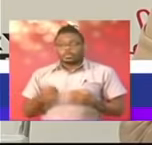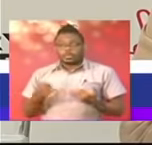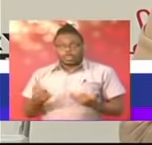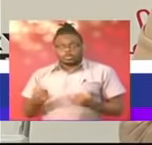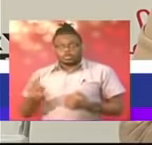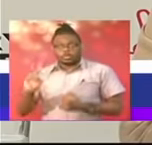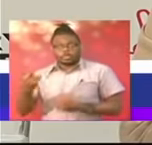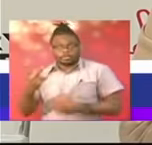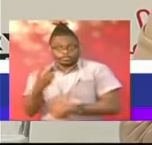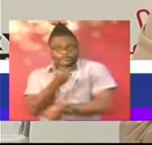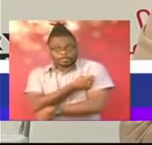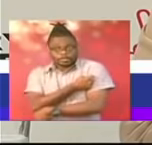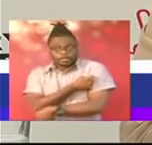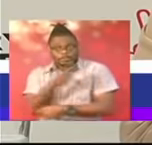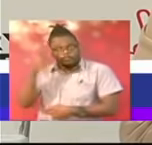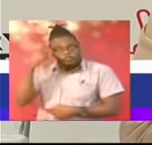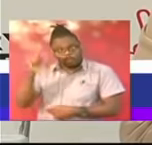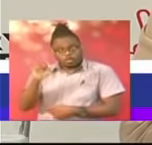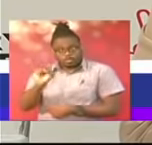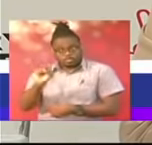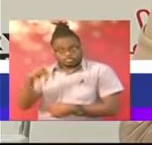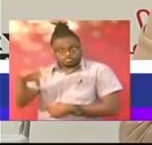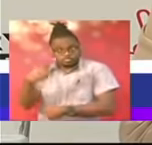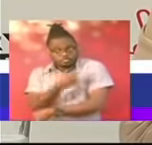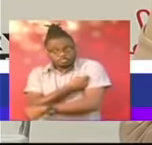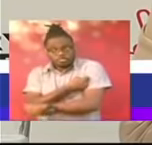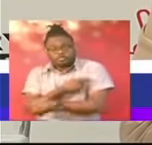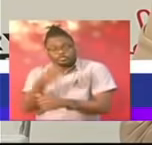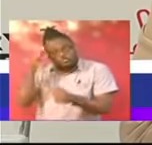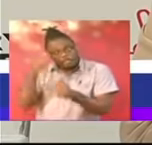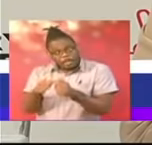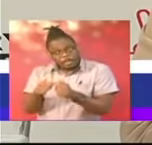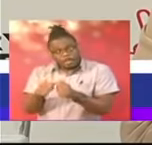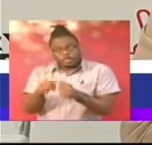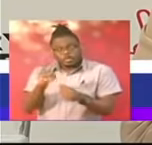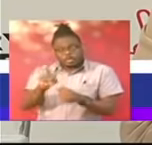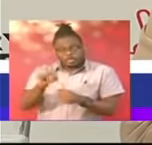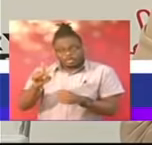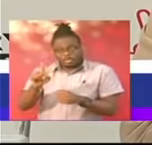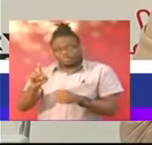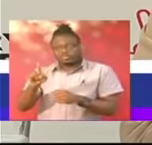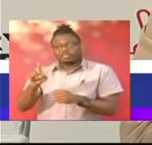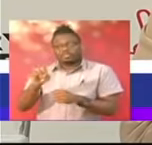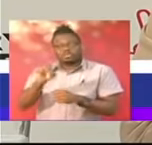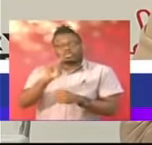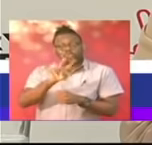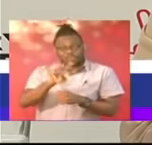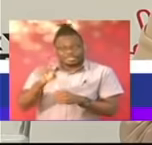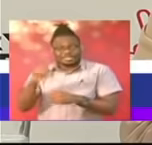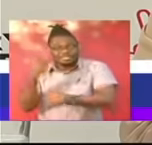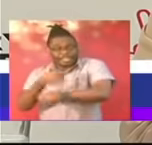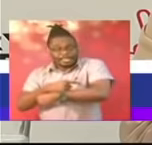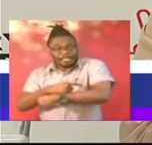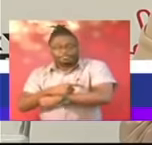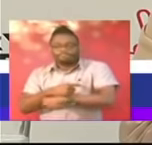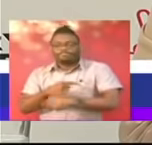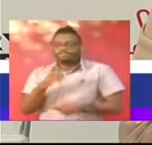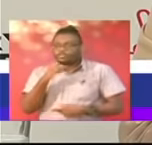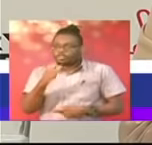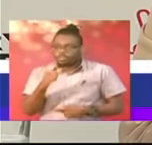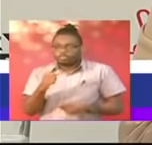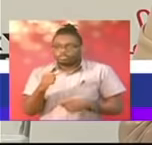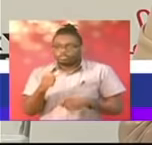for Sinopharm in particular, they say between 21 and 28 days. They do not recommend that you take the dose earlier than that,